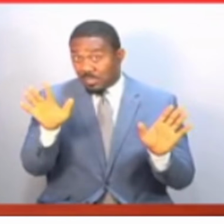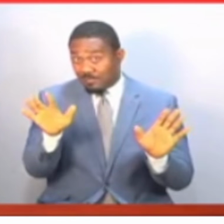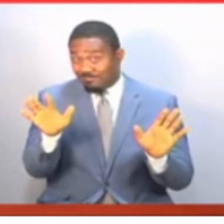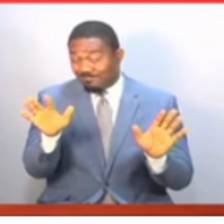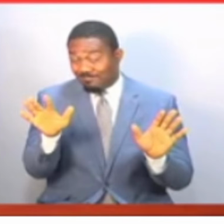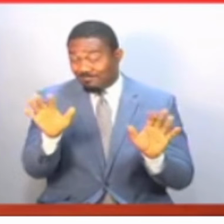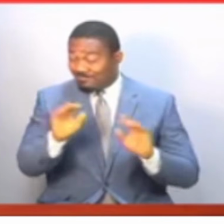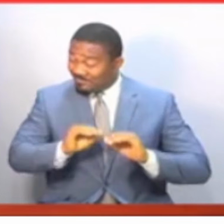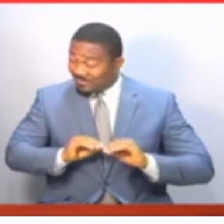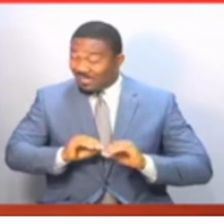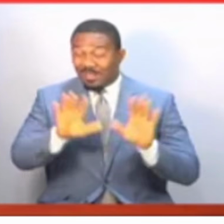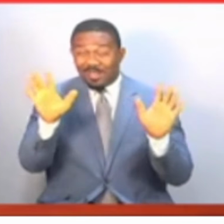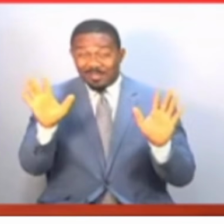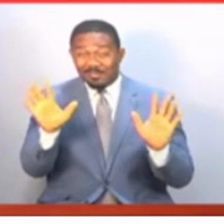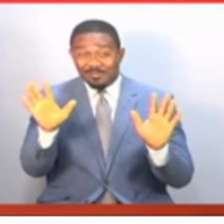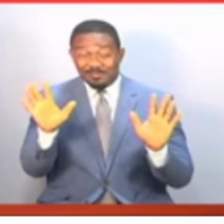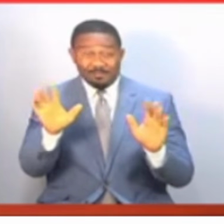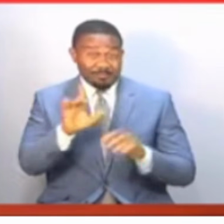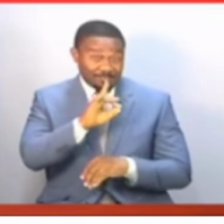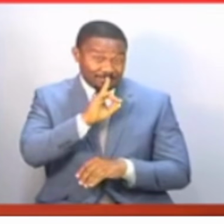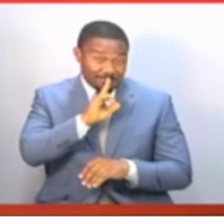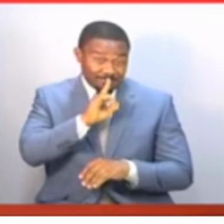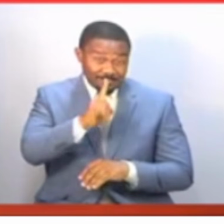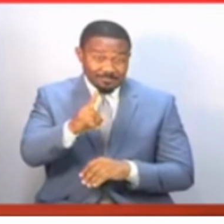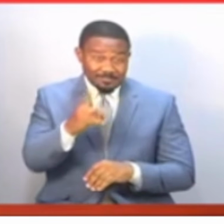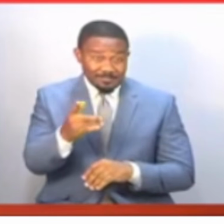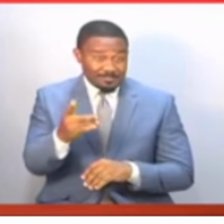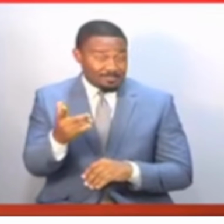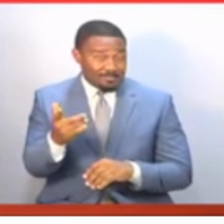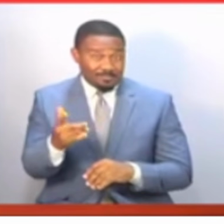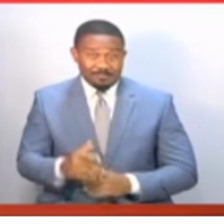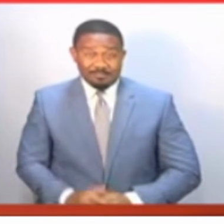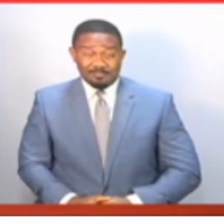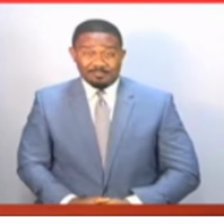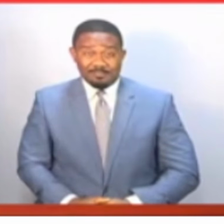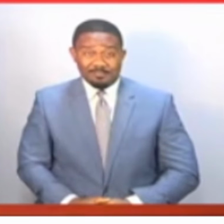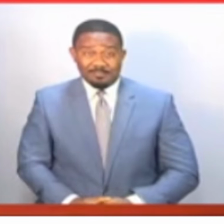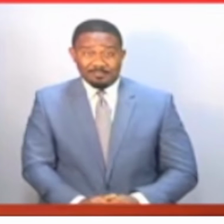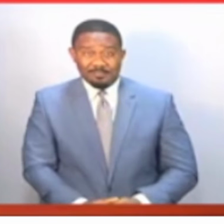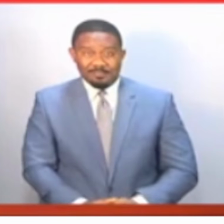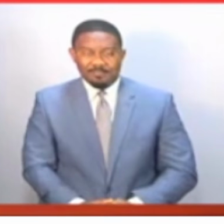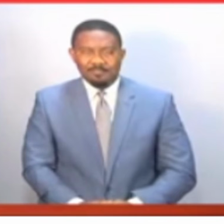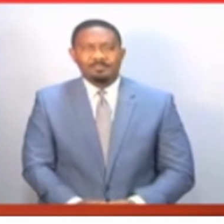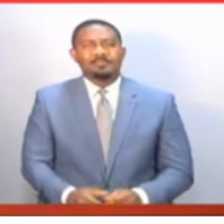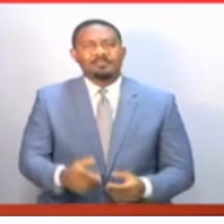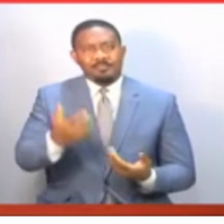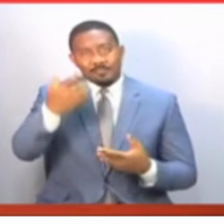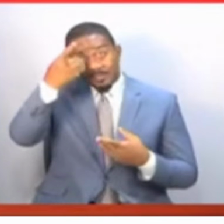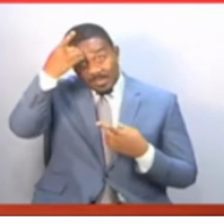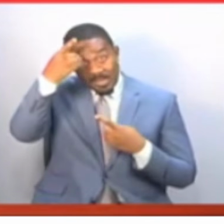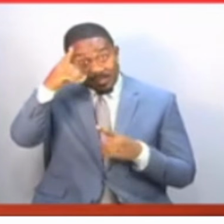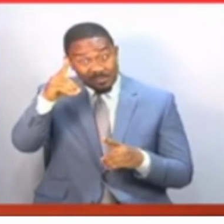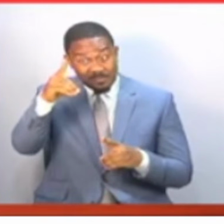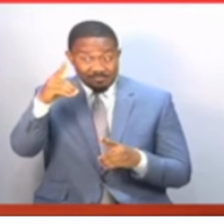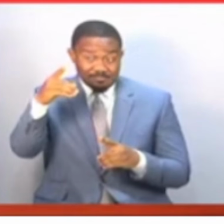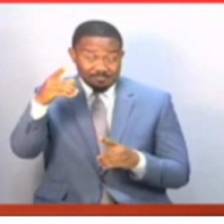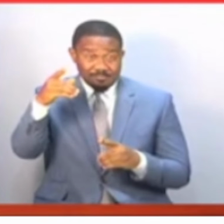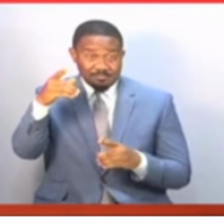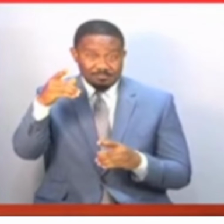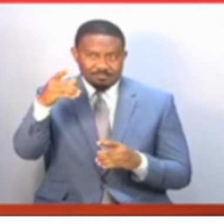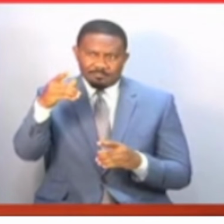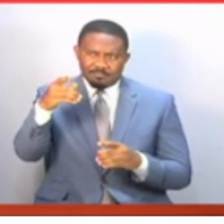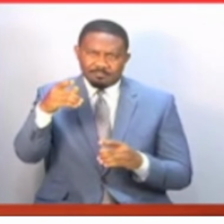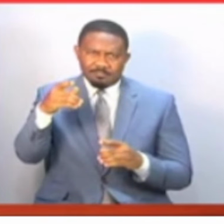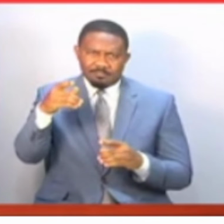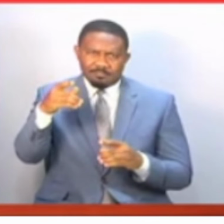clear. Actually, we don't base the decision on the